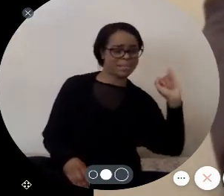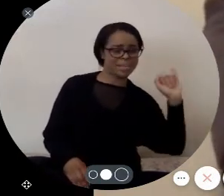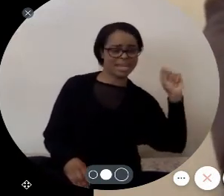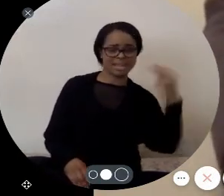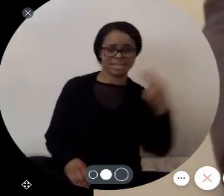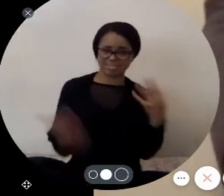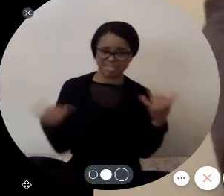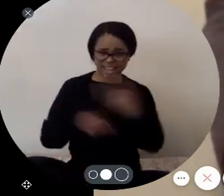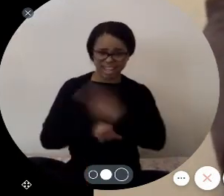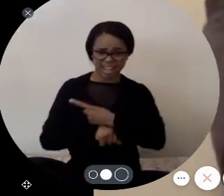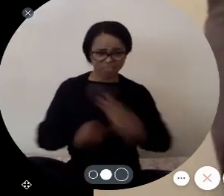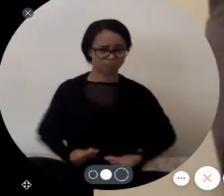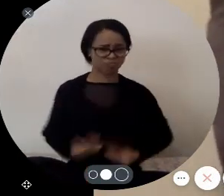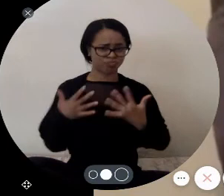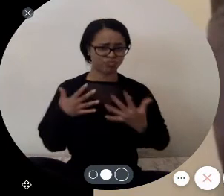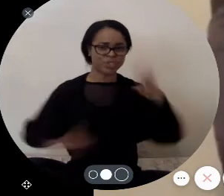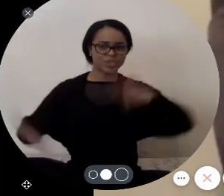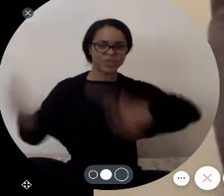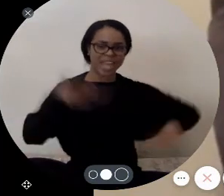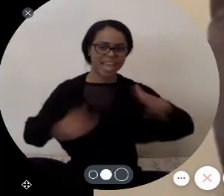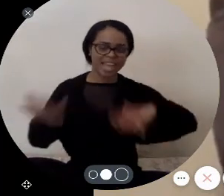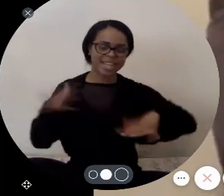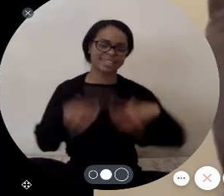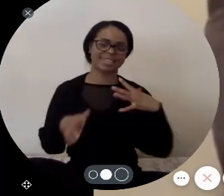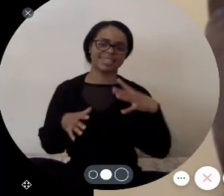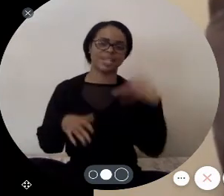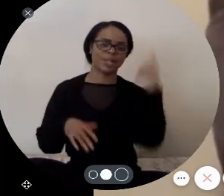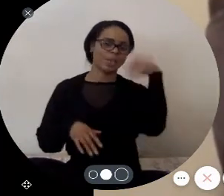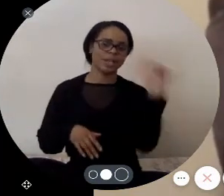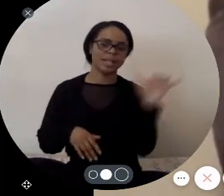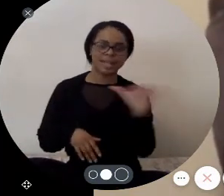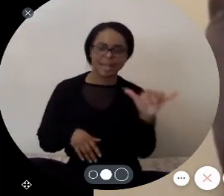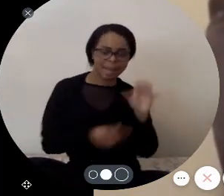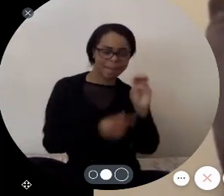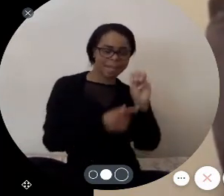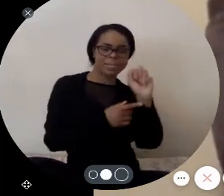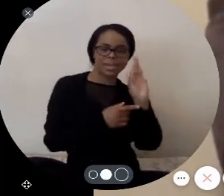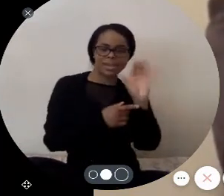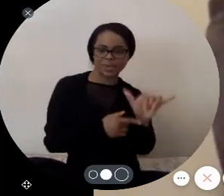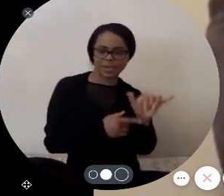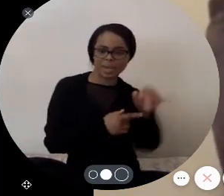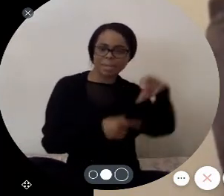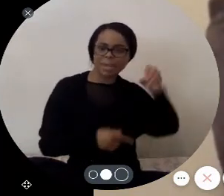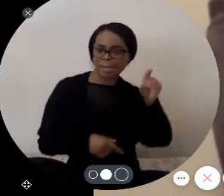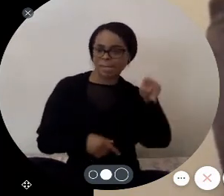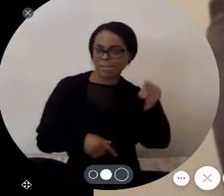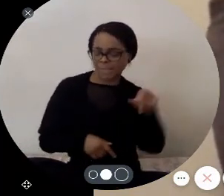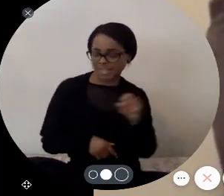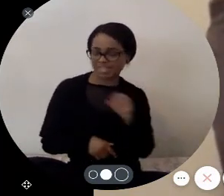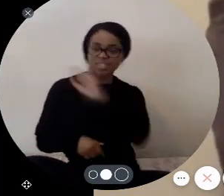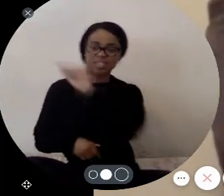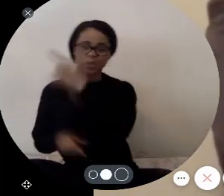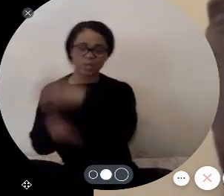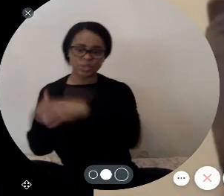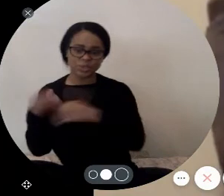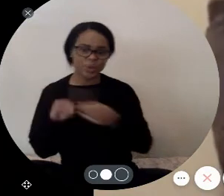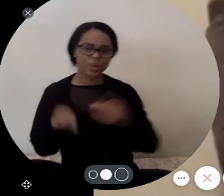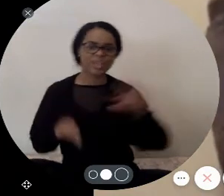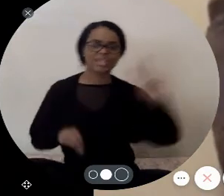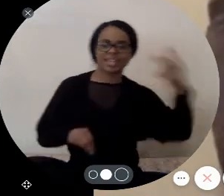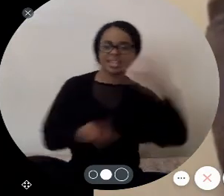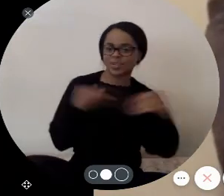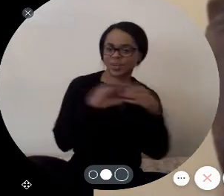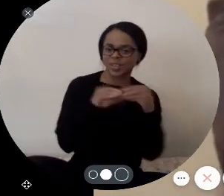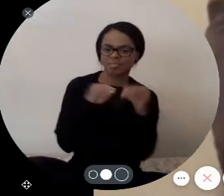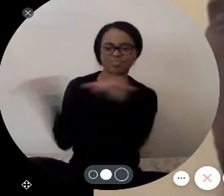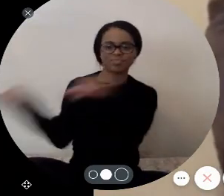costume today because I made a text-to-text connection. What do you think is that text-to-text connection that Miss Salvador